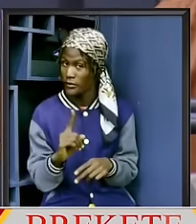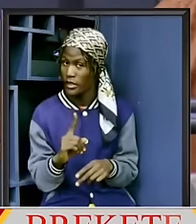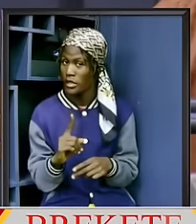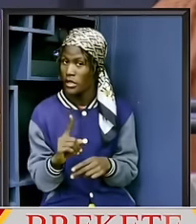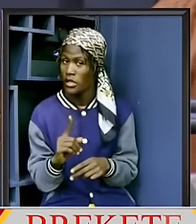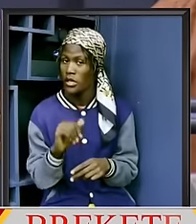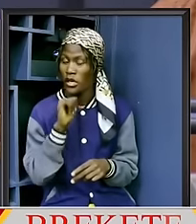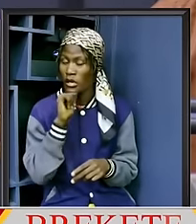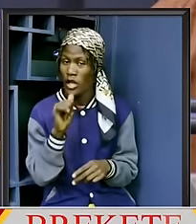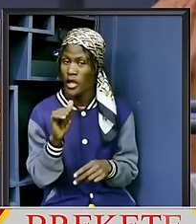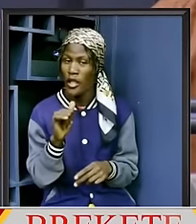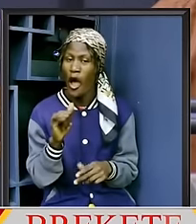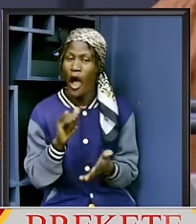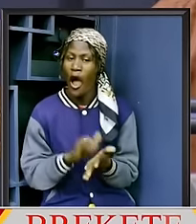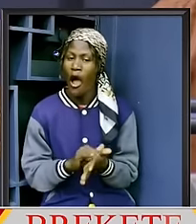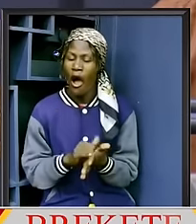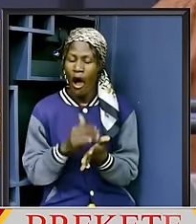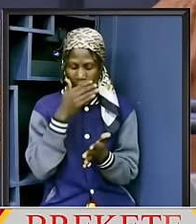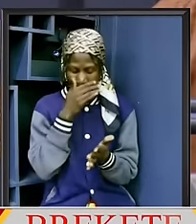nobody say,